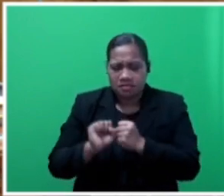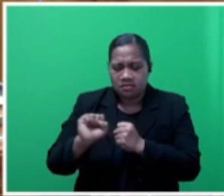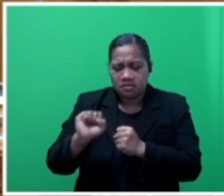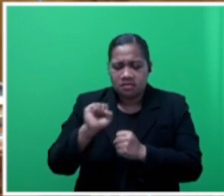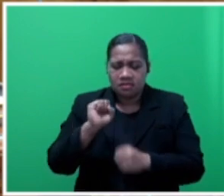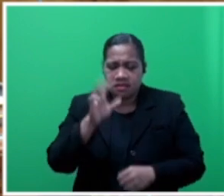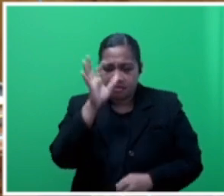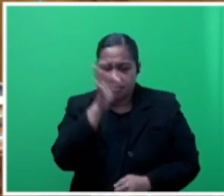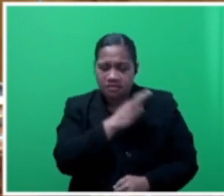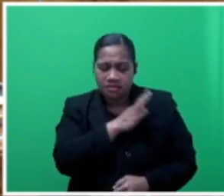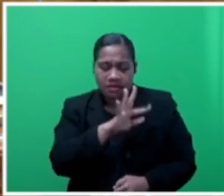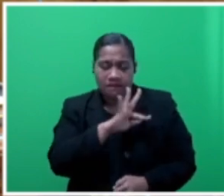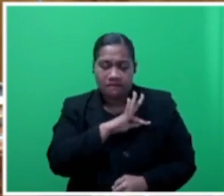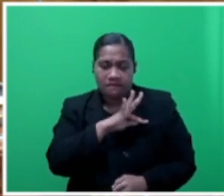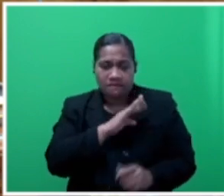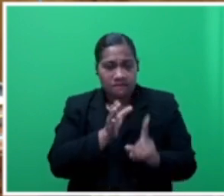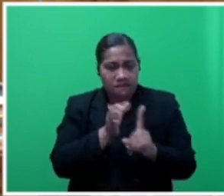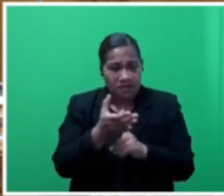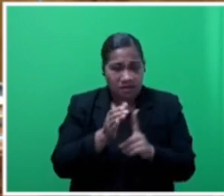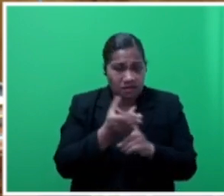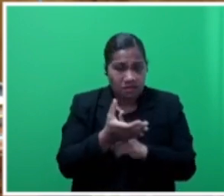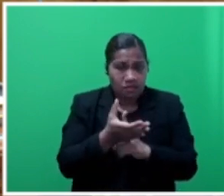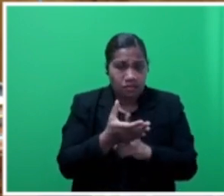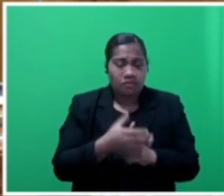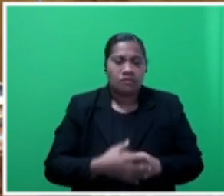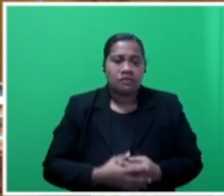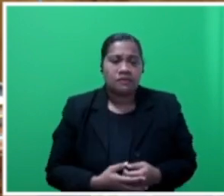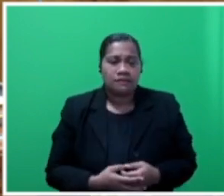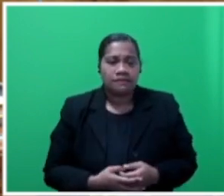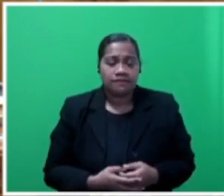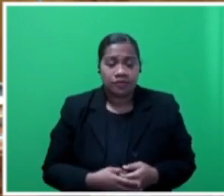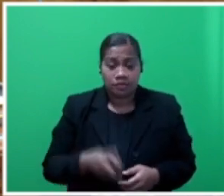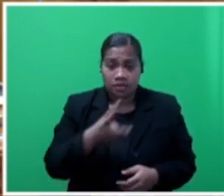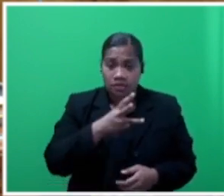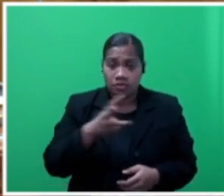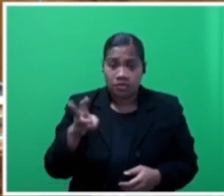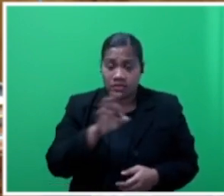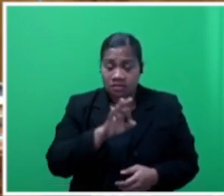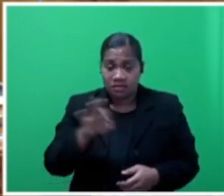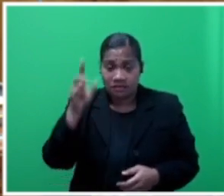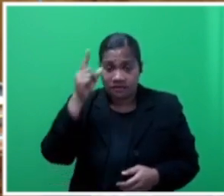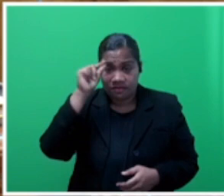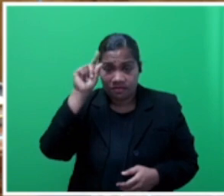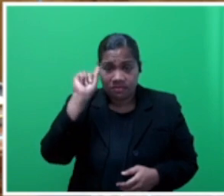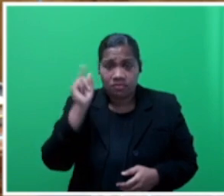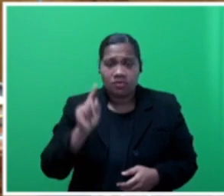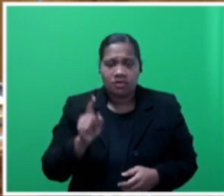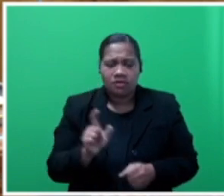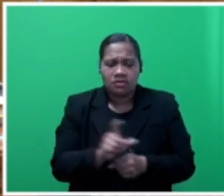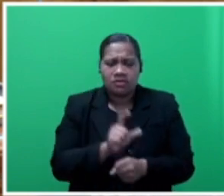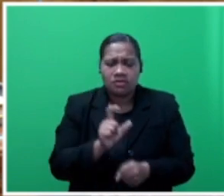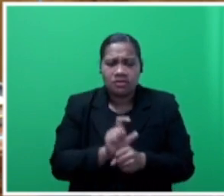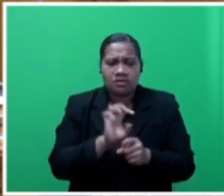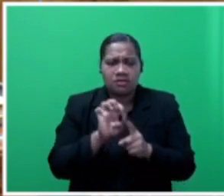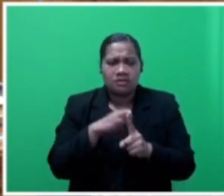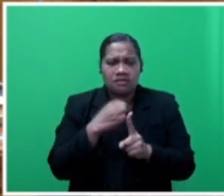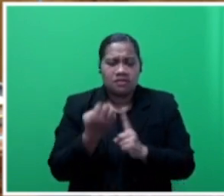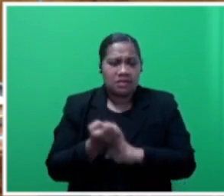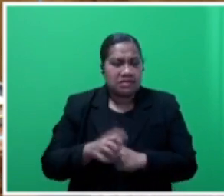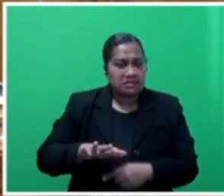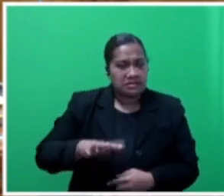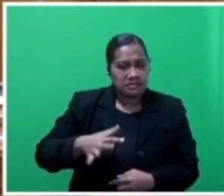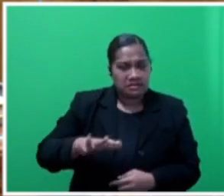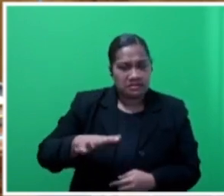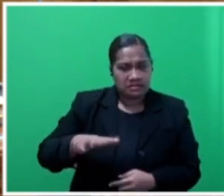culture. Generally, sir, the word un-Fijian creates an environment of uncertainty, mistrust, and disunity